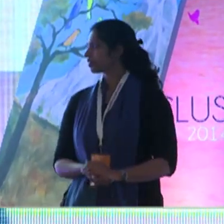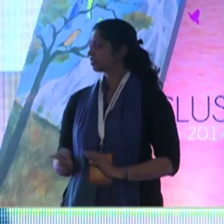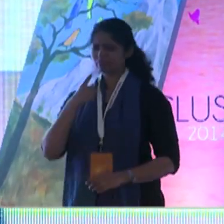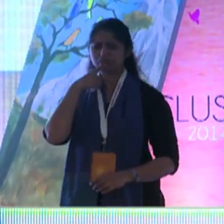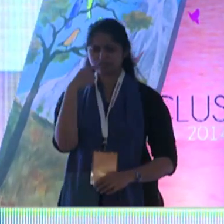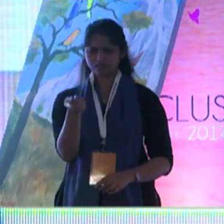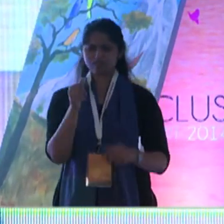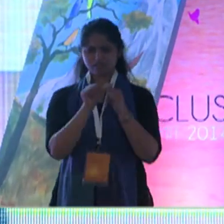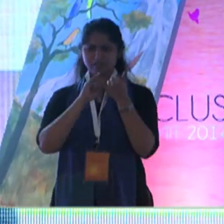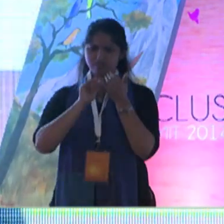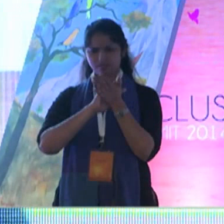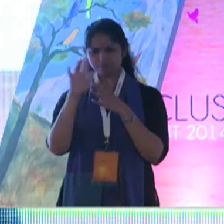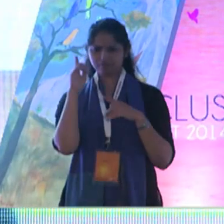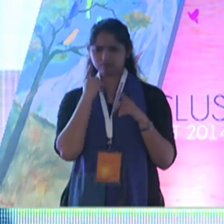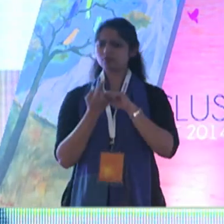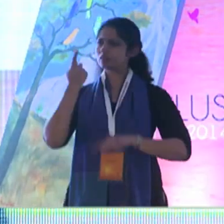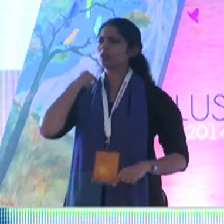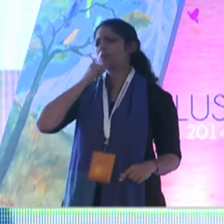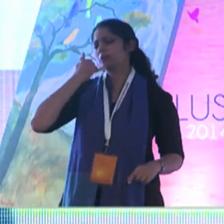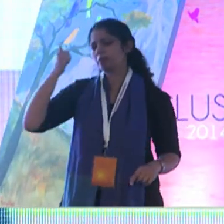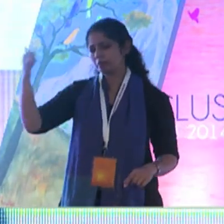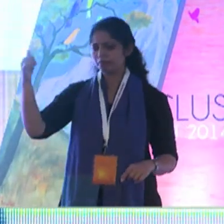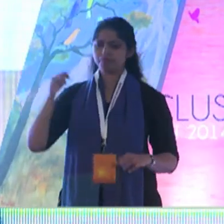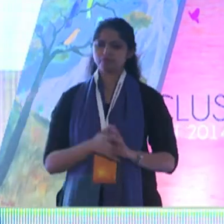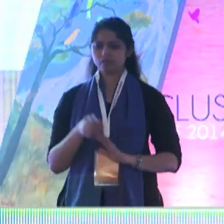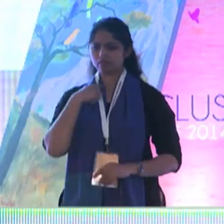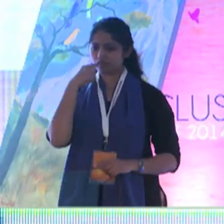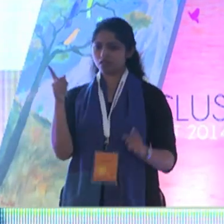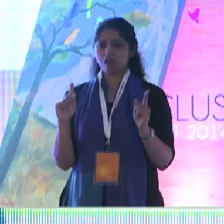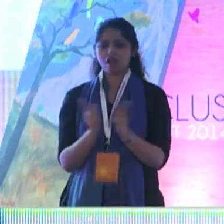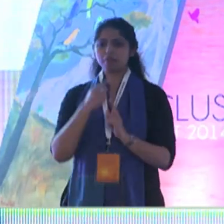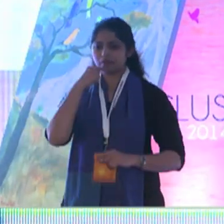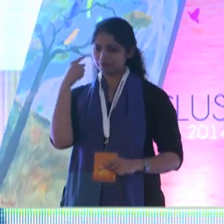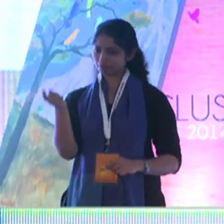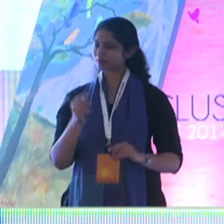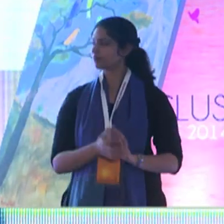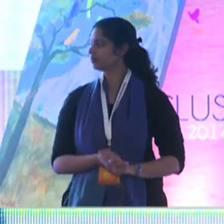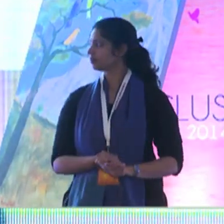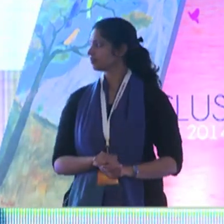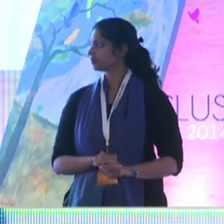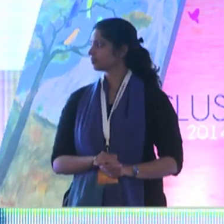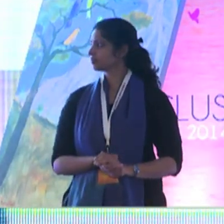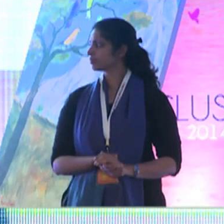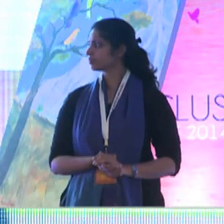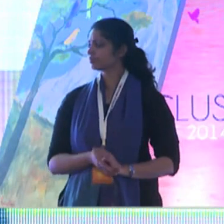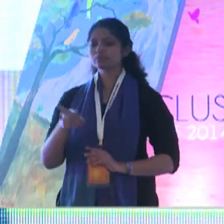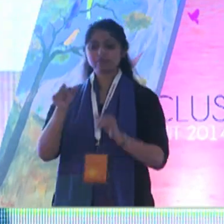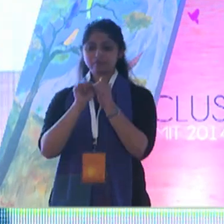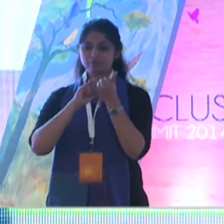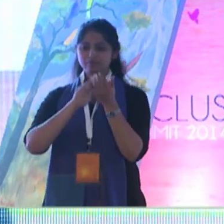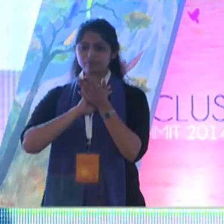I'll tell you about Ashish. I called Ashish yesterday. Let me tell you about Ashish. I'll put his picture up, please. Now,